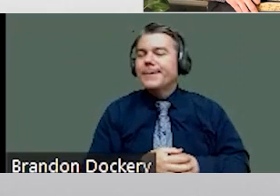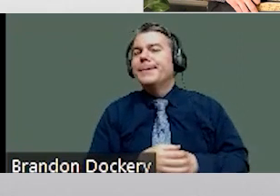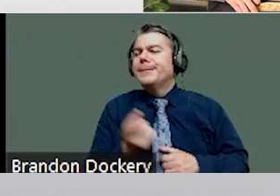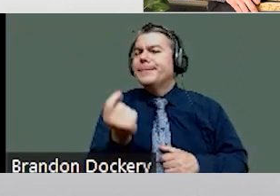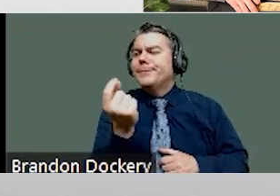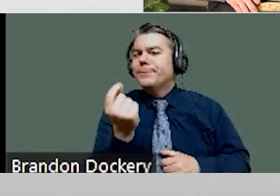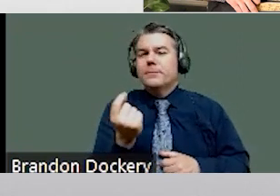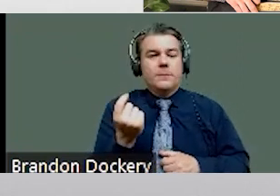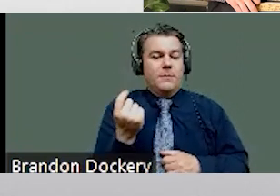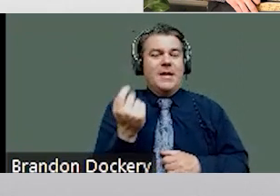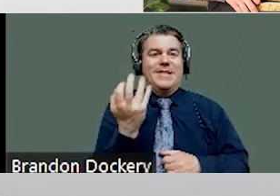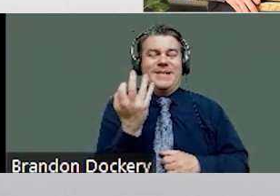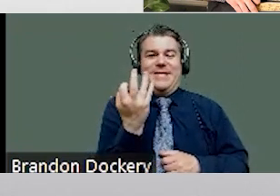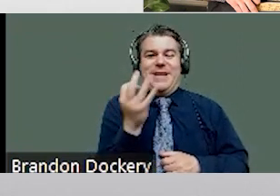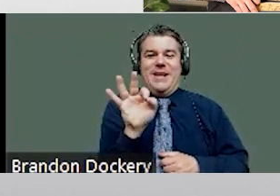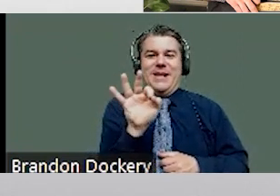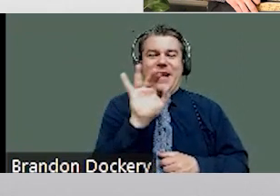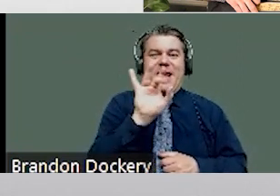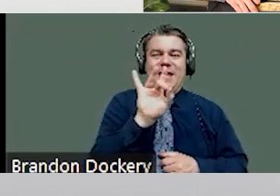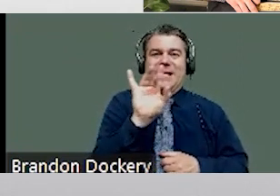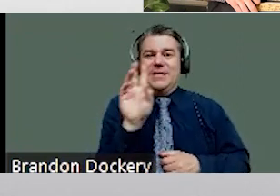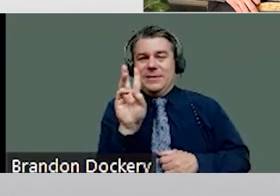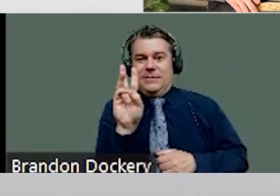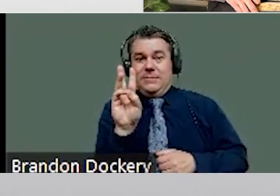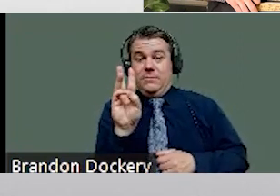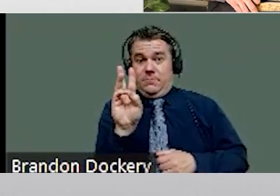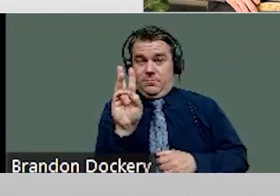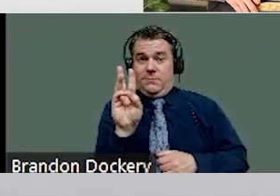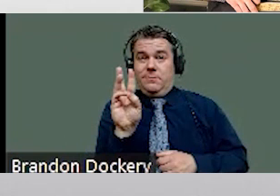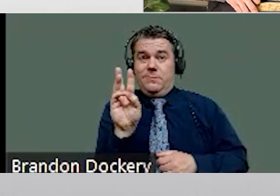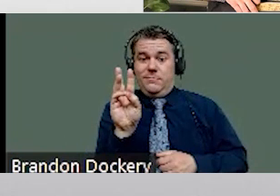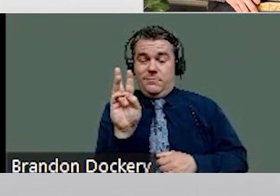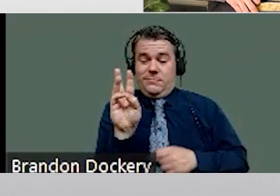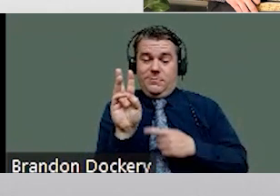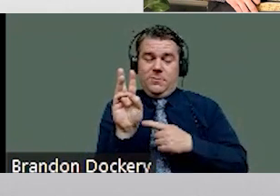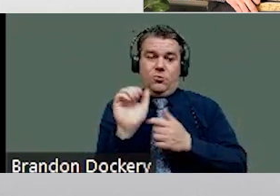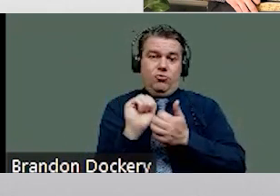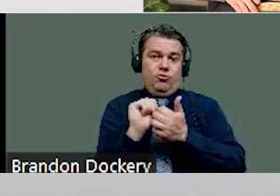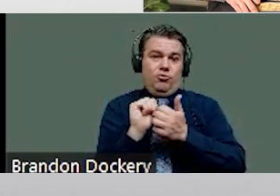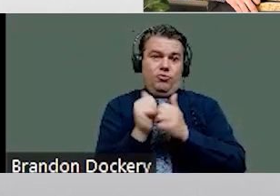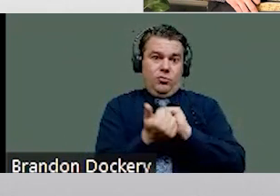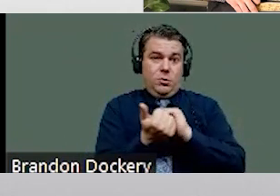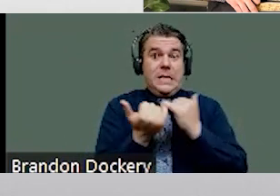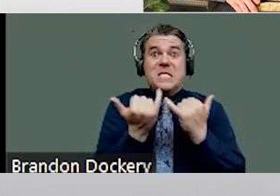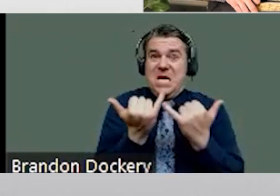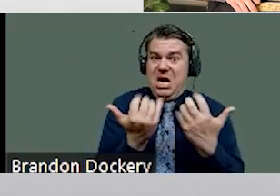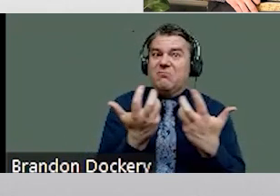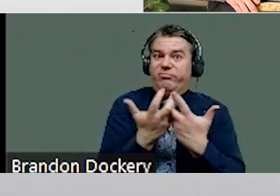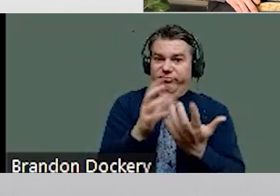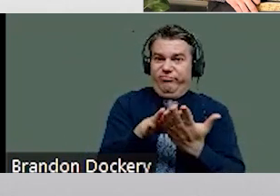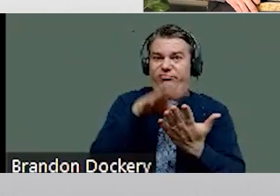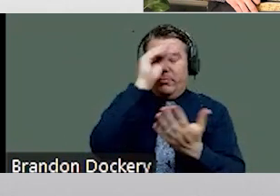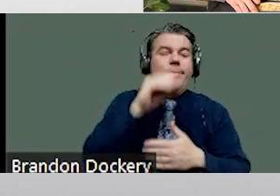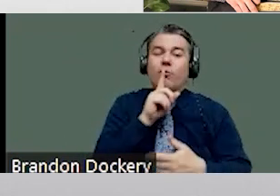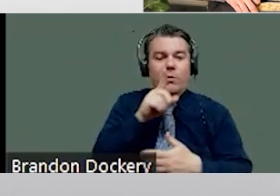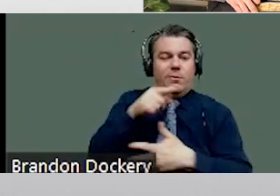is something that happens in 1986. And this fundamentally changes. And this is instructive now.